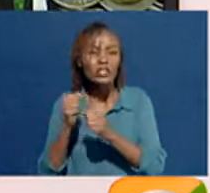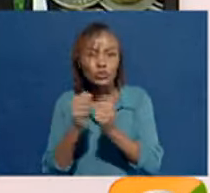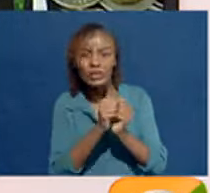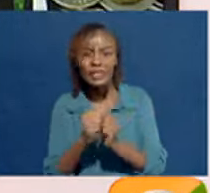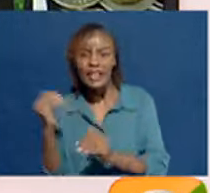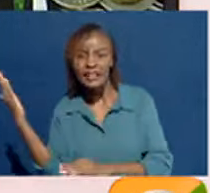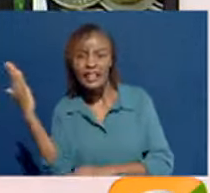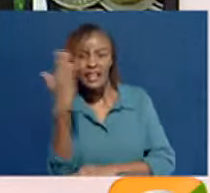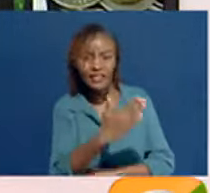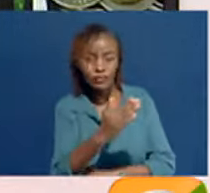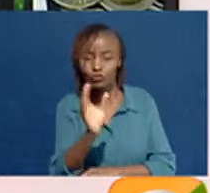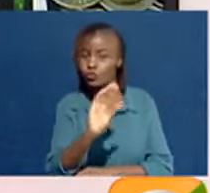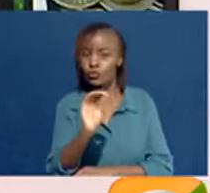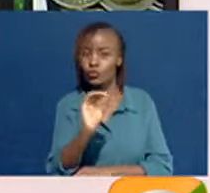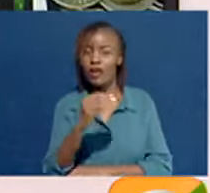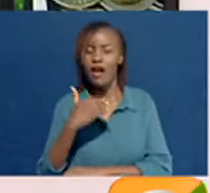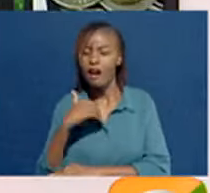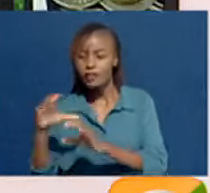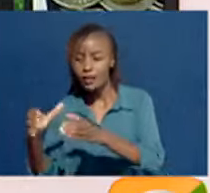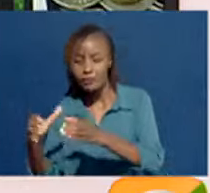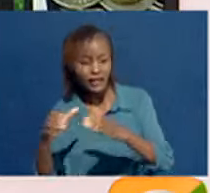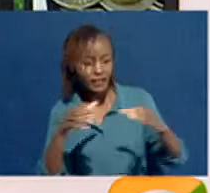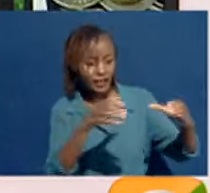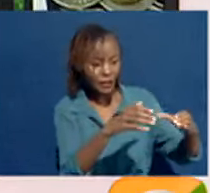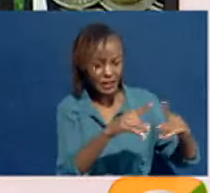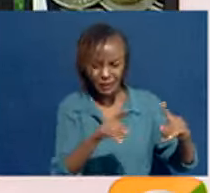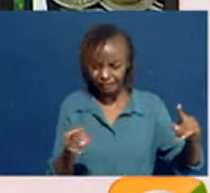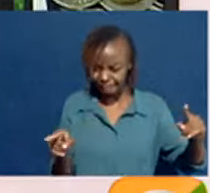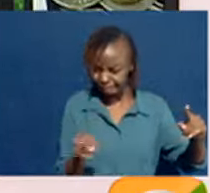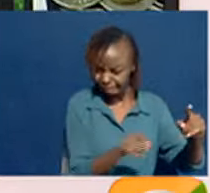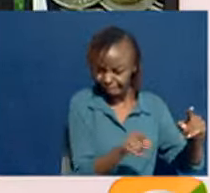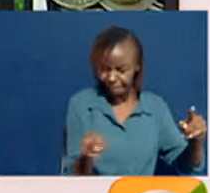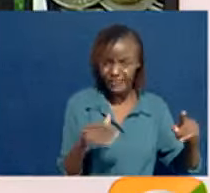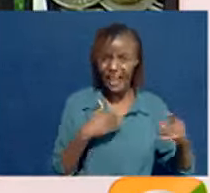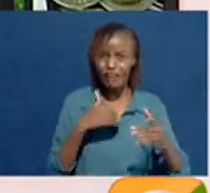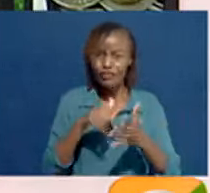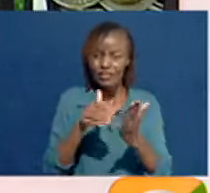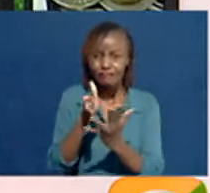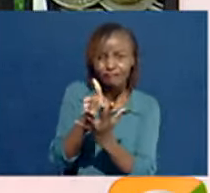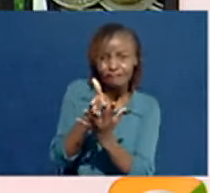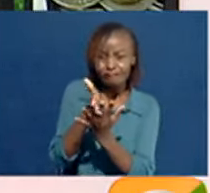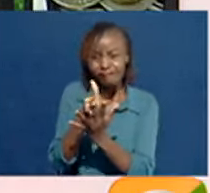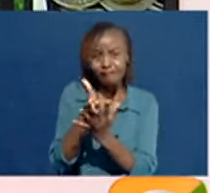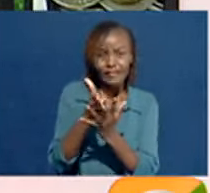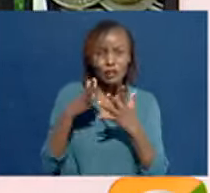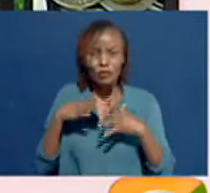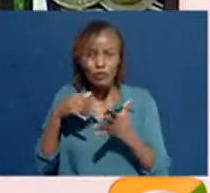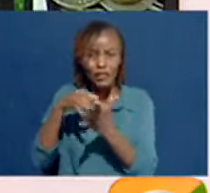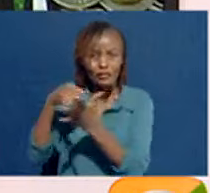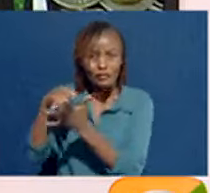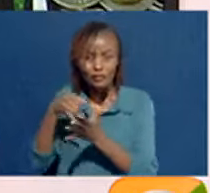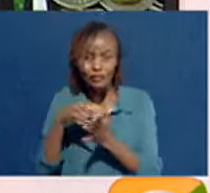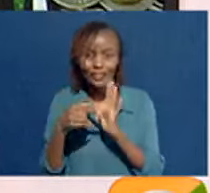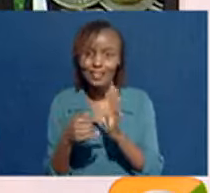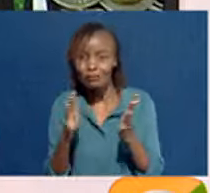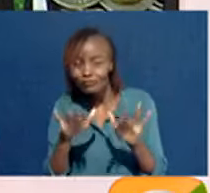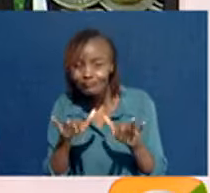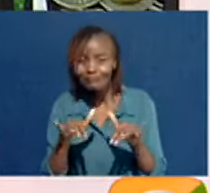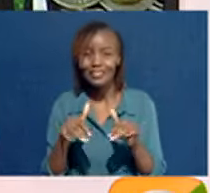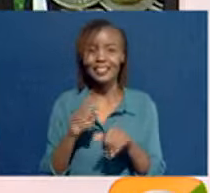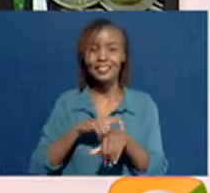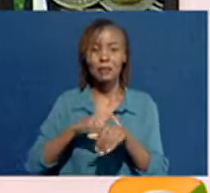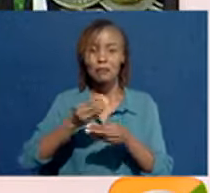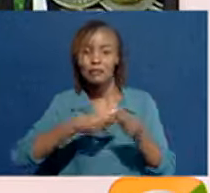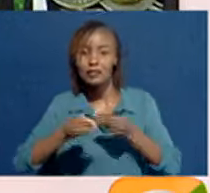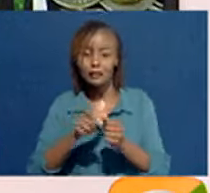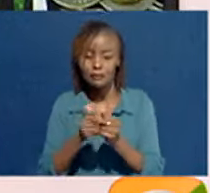in between, brokers or middlemen, if you like. One way of understanding this is how we deal with maize in this country, right? The farmer